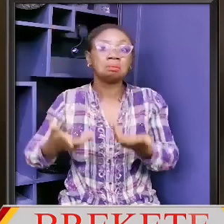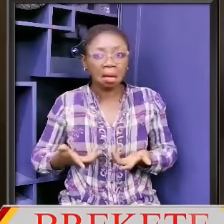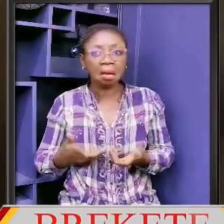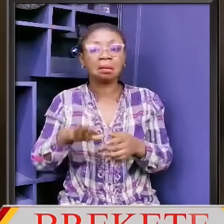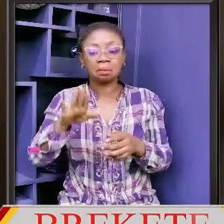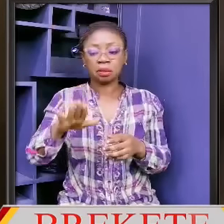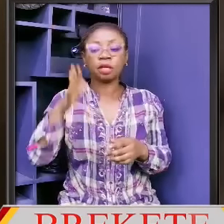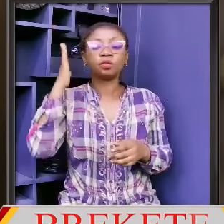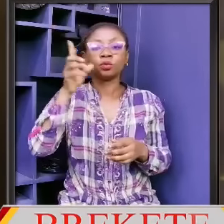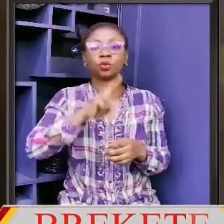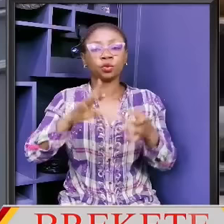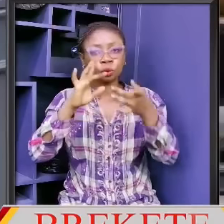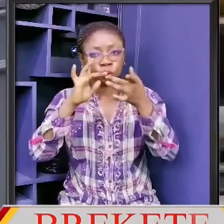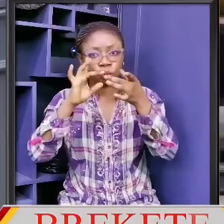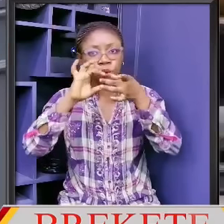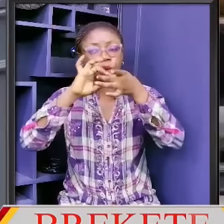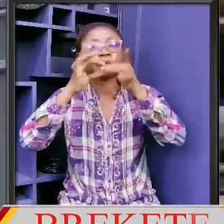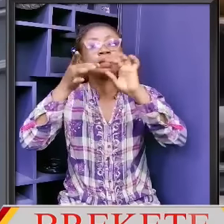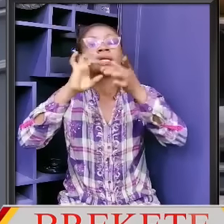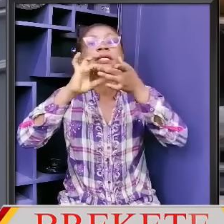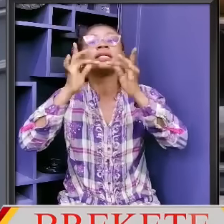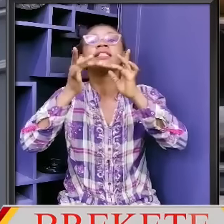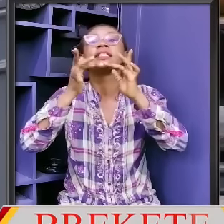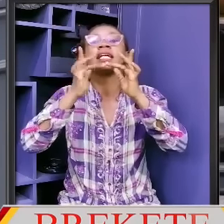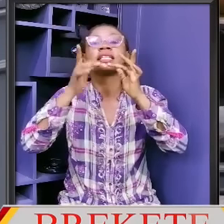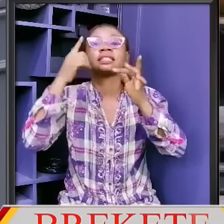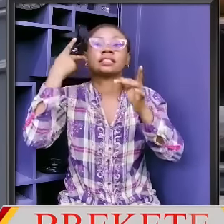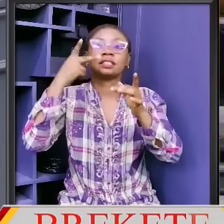Thank you. Continue. Okay. Thank you, sir.